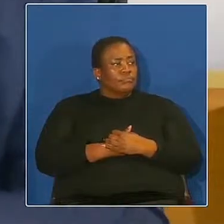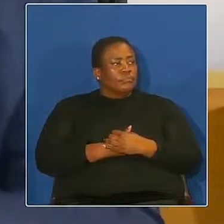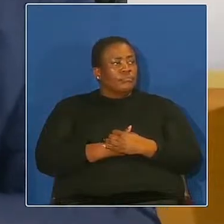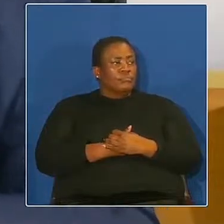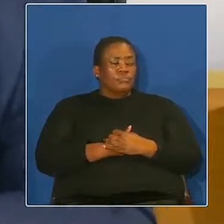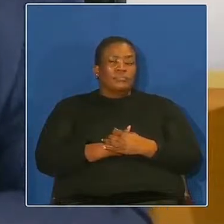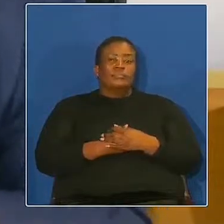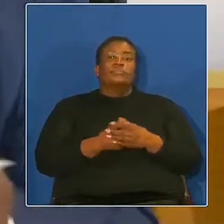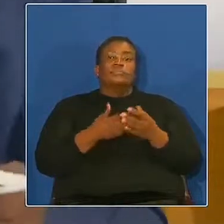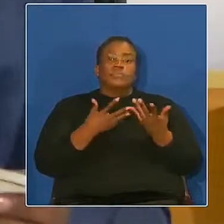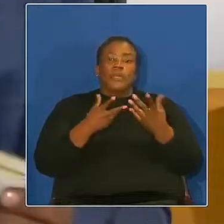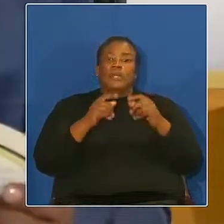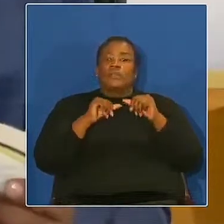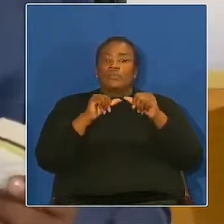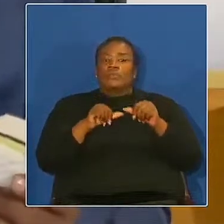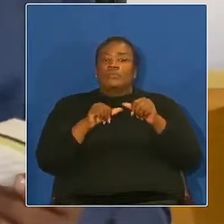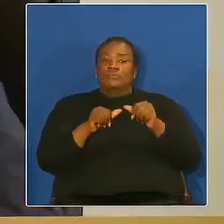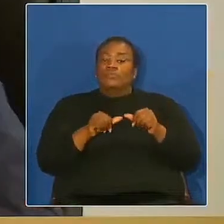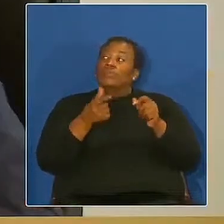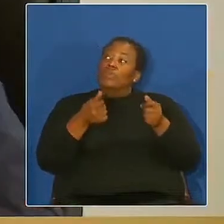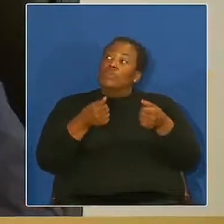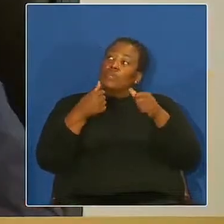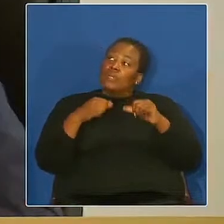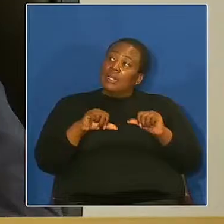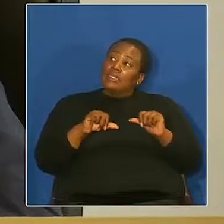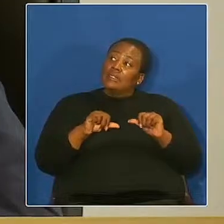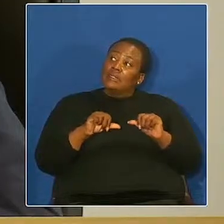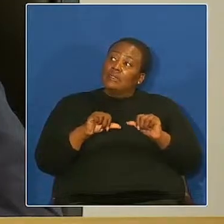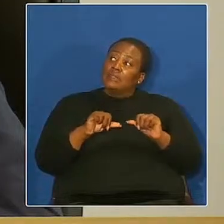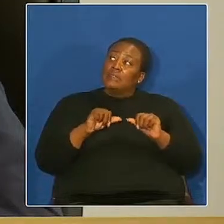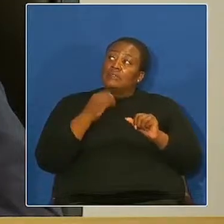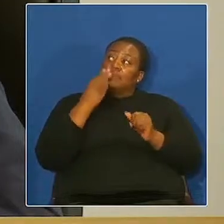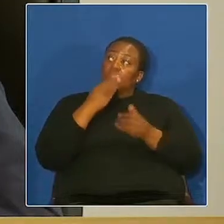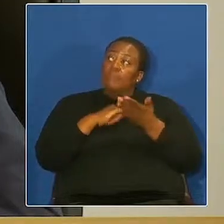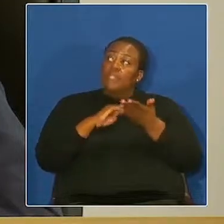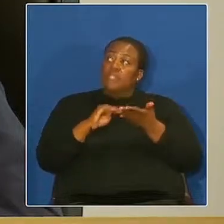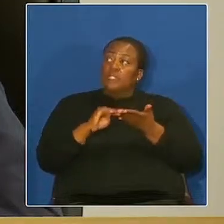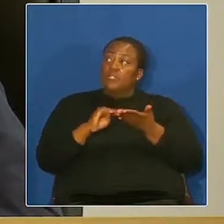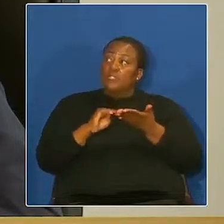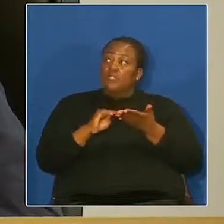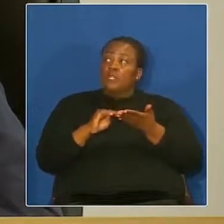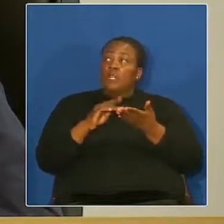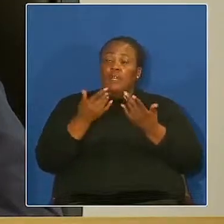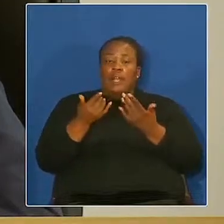Then moving to the next message,